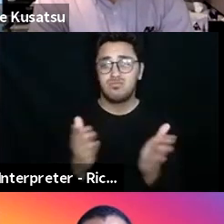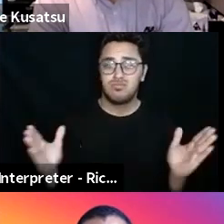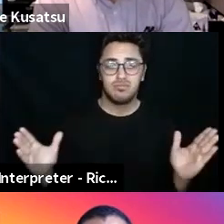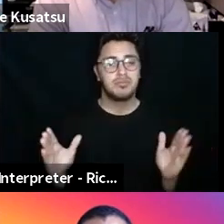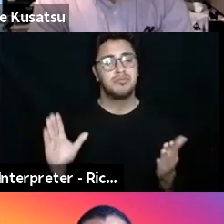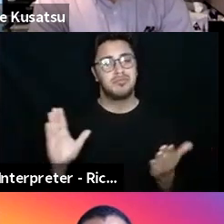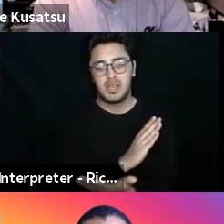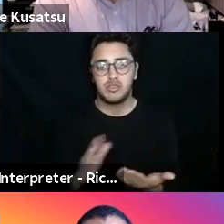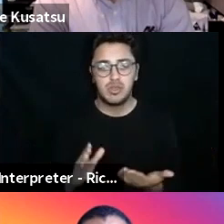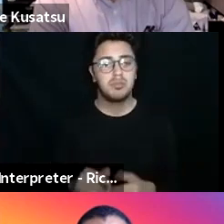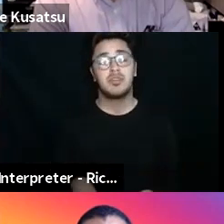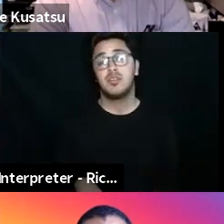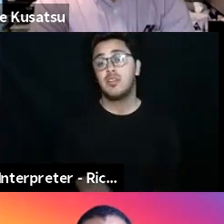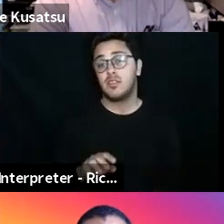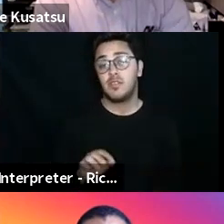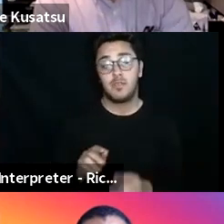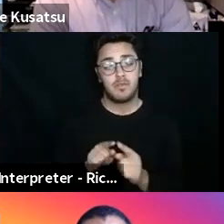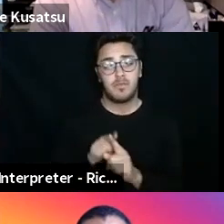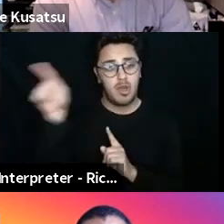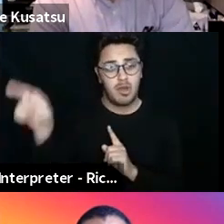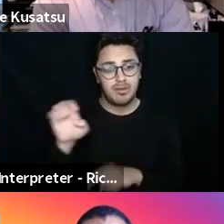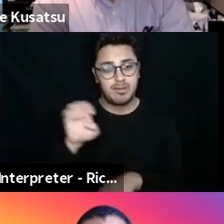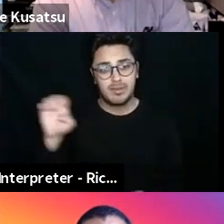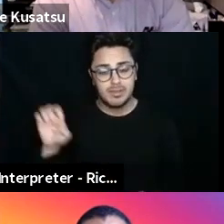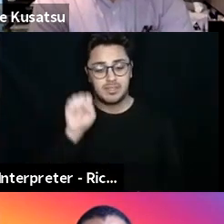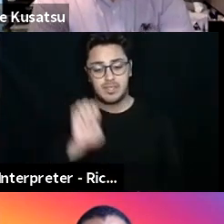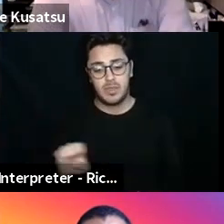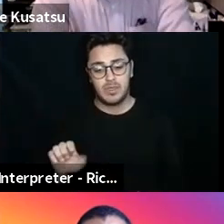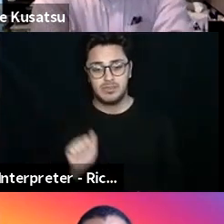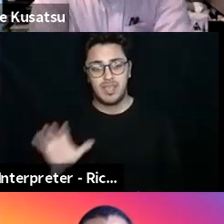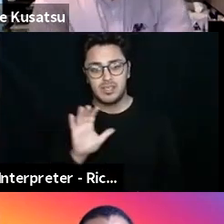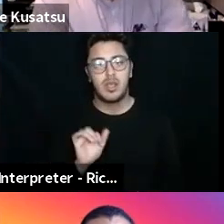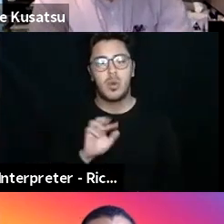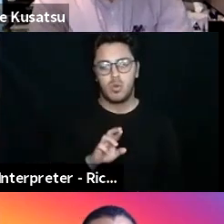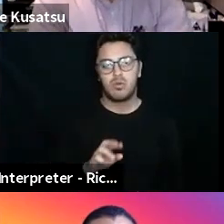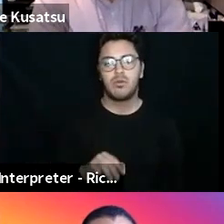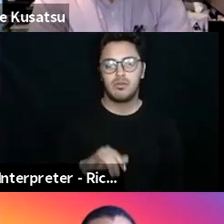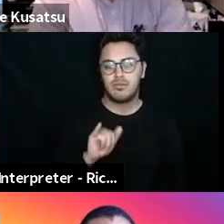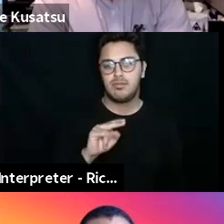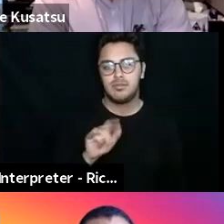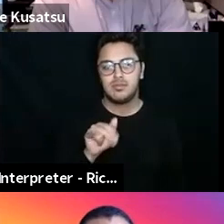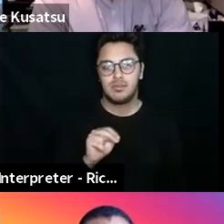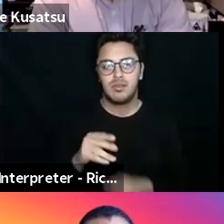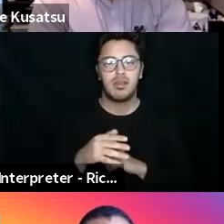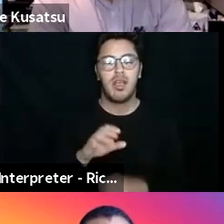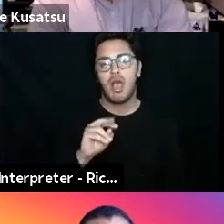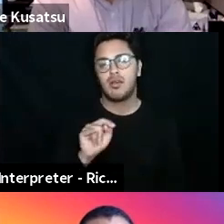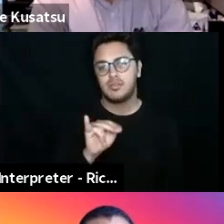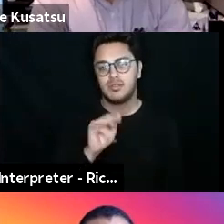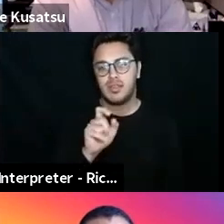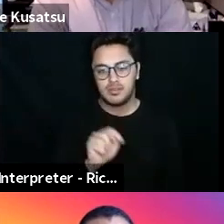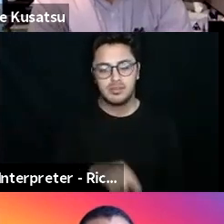Far East, Southeast Asia, or the Indian subcontinent. The scope of Native Hawaiian and other Pacific